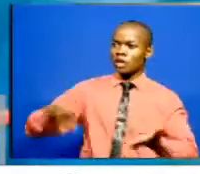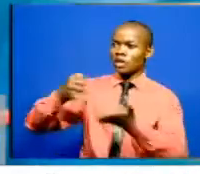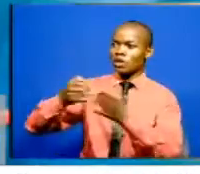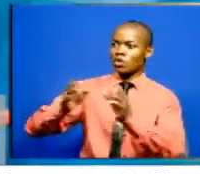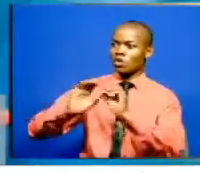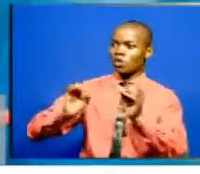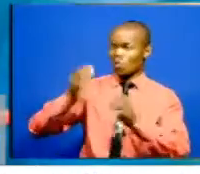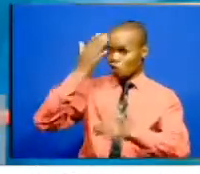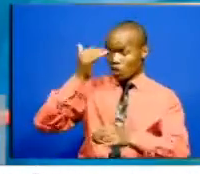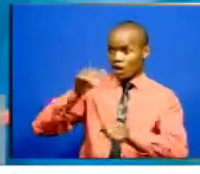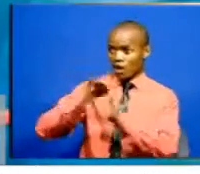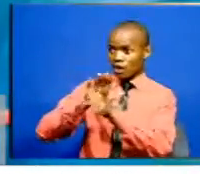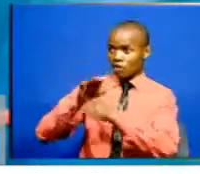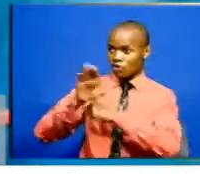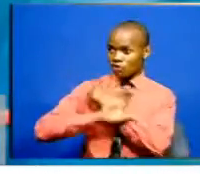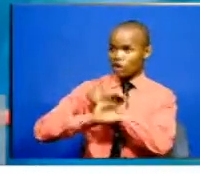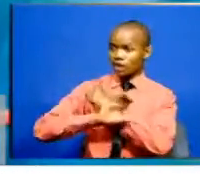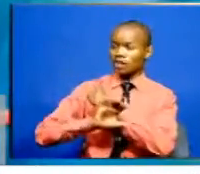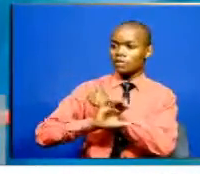countries